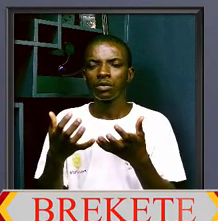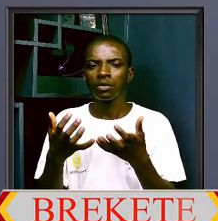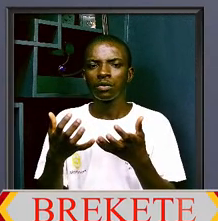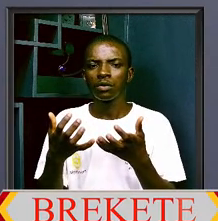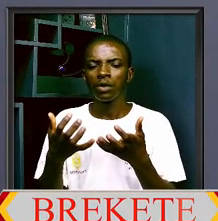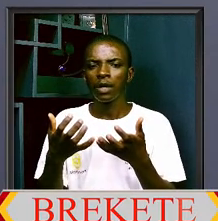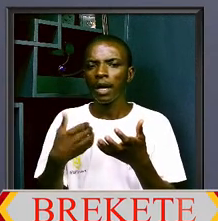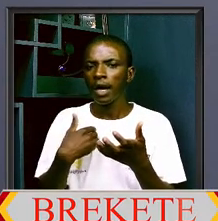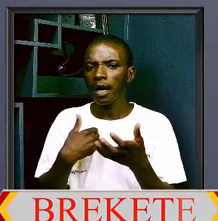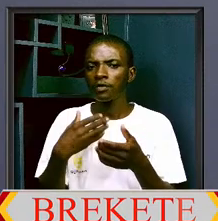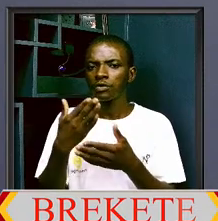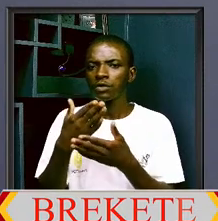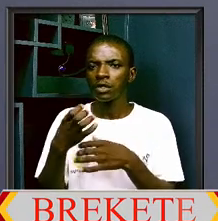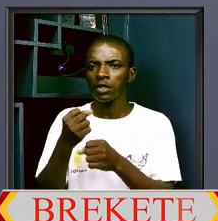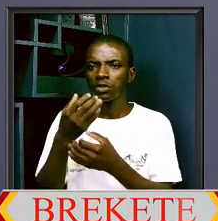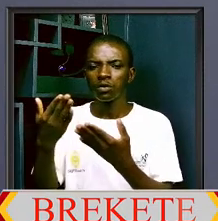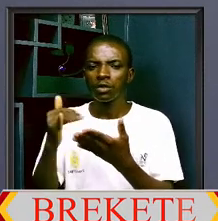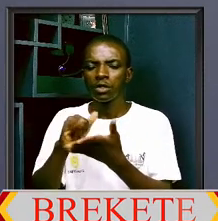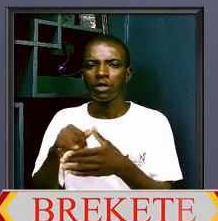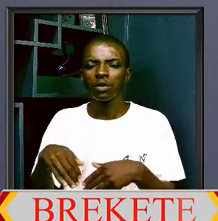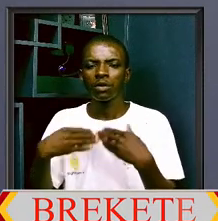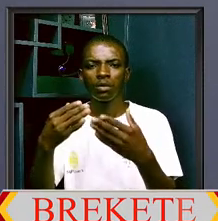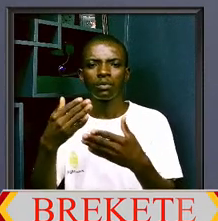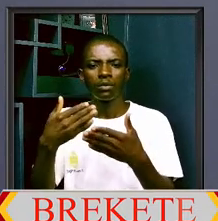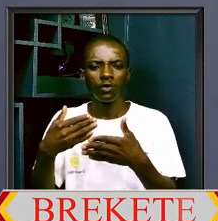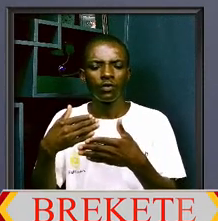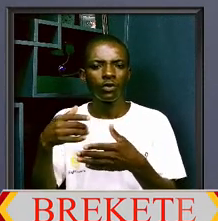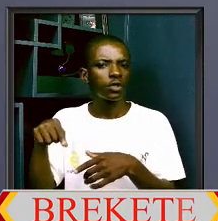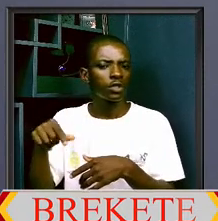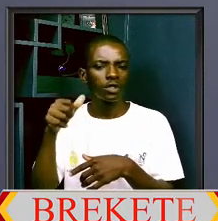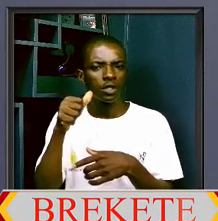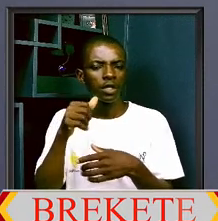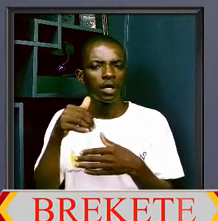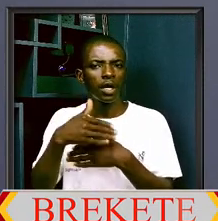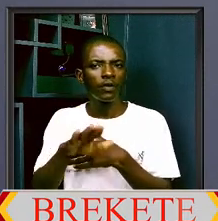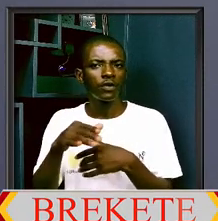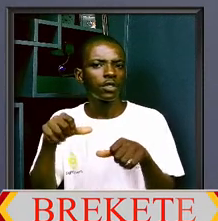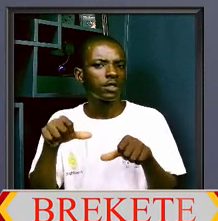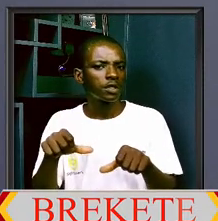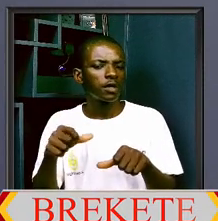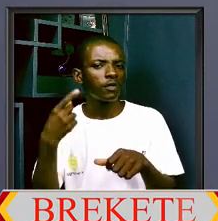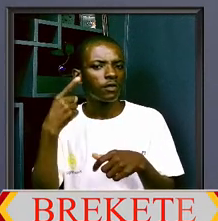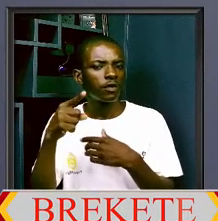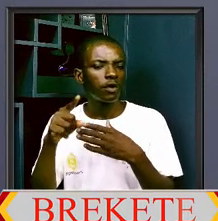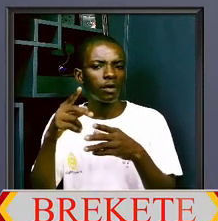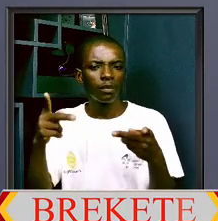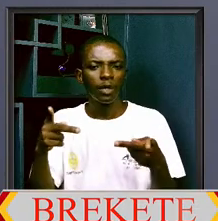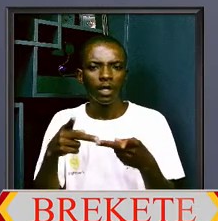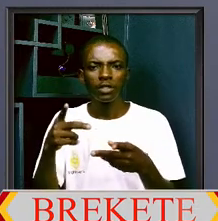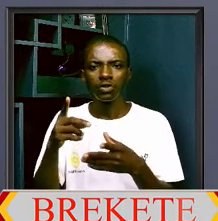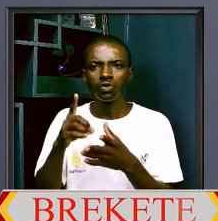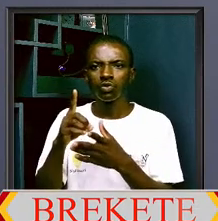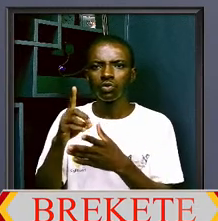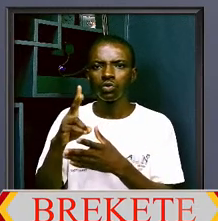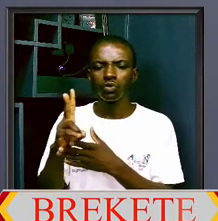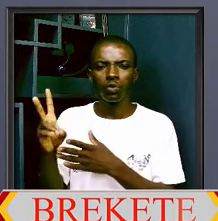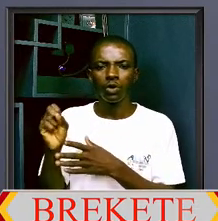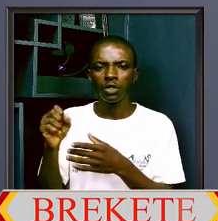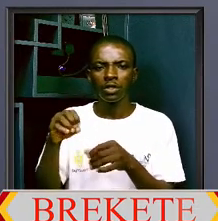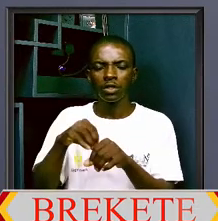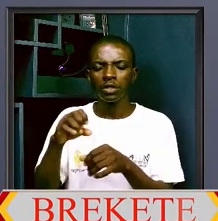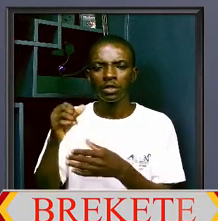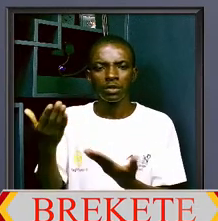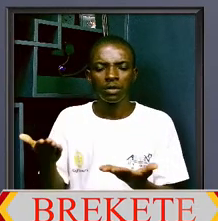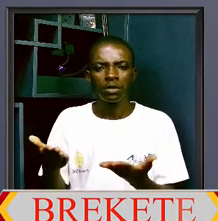they get somebody go carry her go before this girl come up from here after she don't stay for our place for 2 weeks in